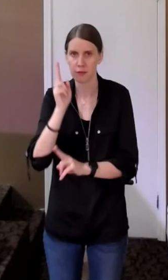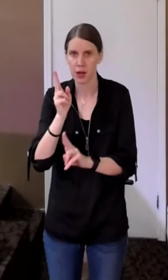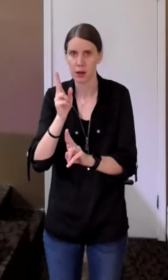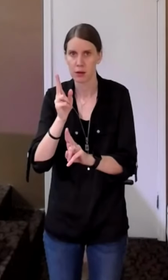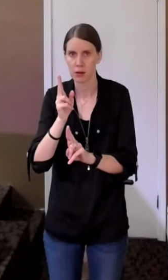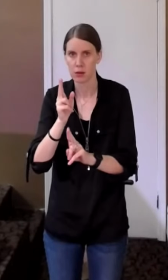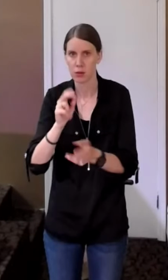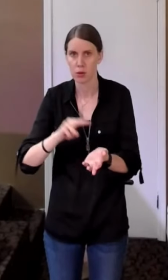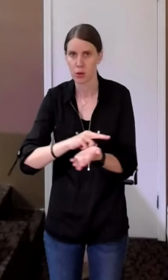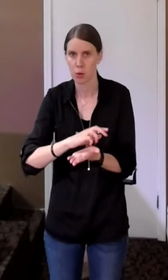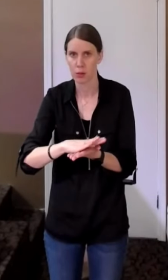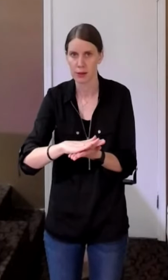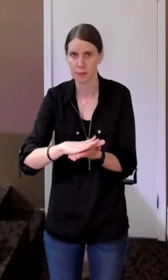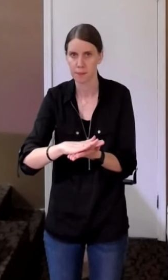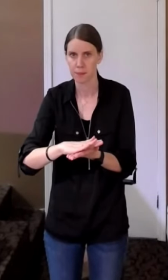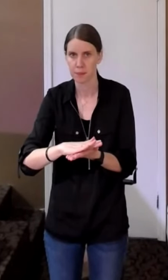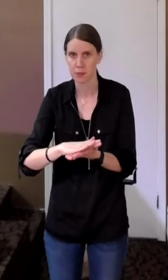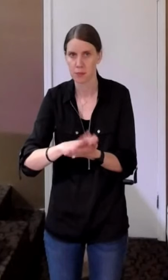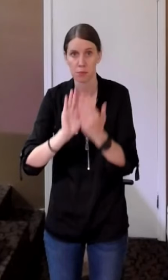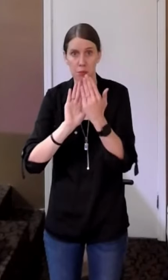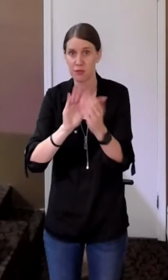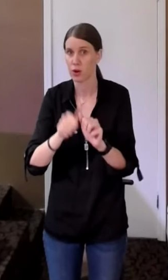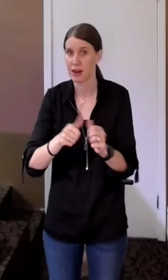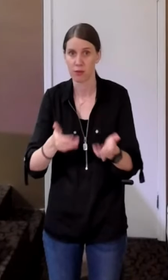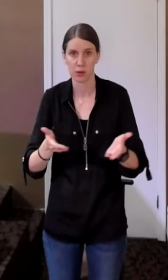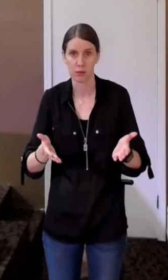holy before everybody.